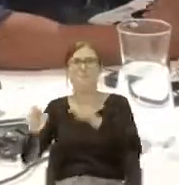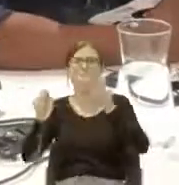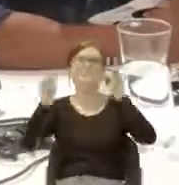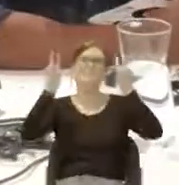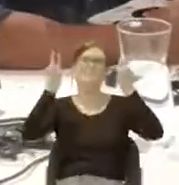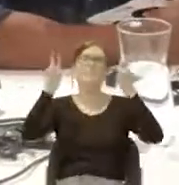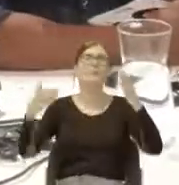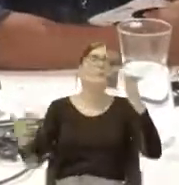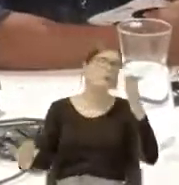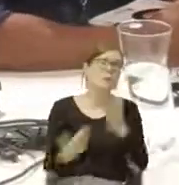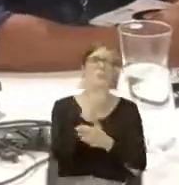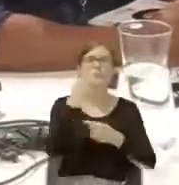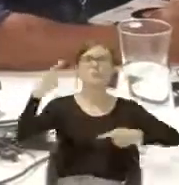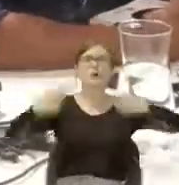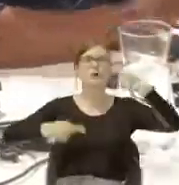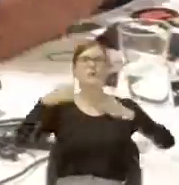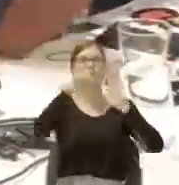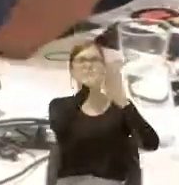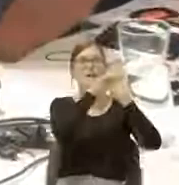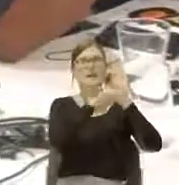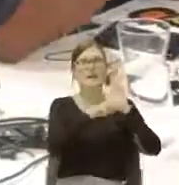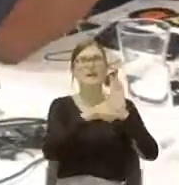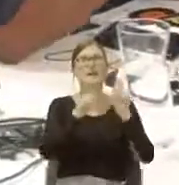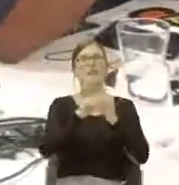political parity. Thank you for that.